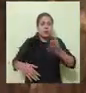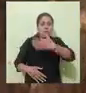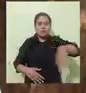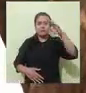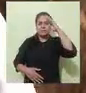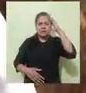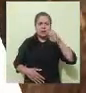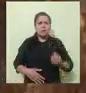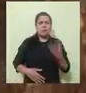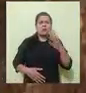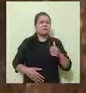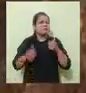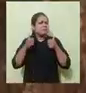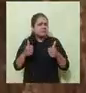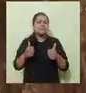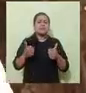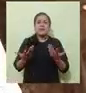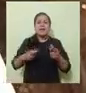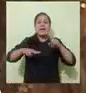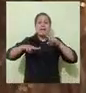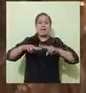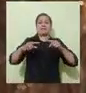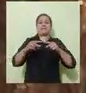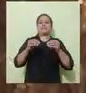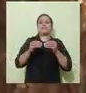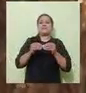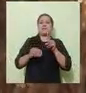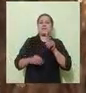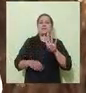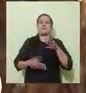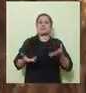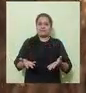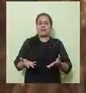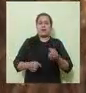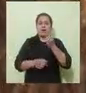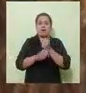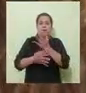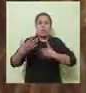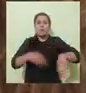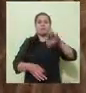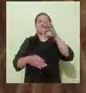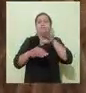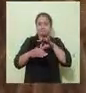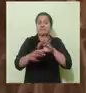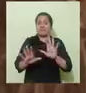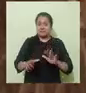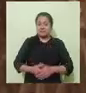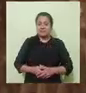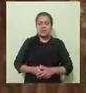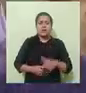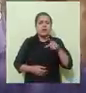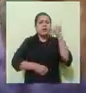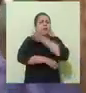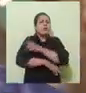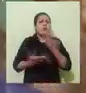Hello Goa, it's a lovely morning up here today. It's 14th of February, the whole Goa is going in for poll and